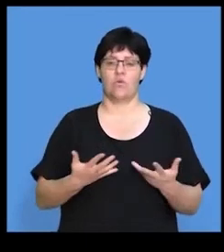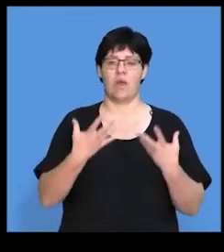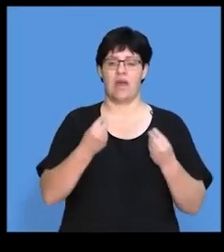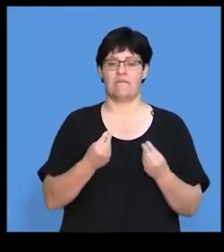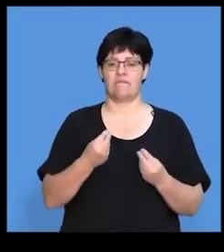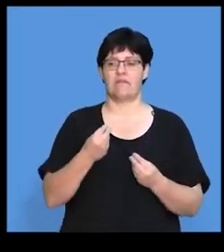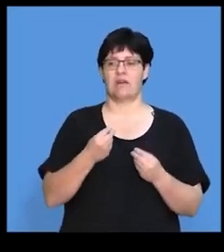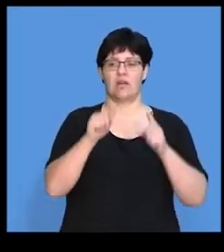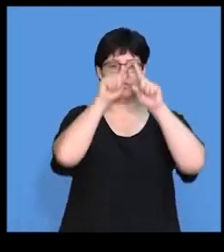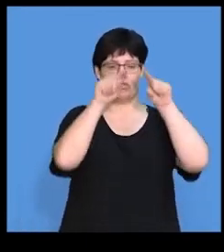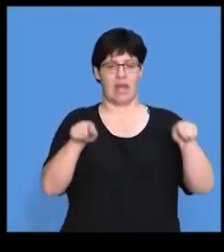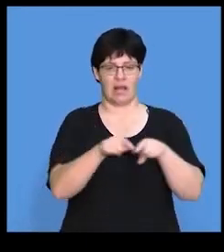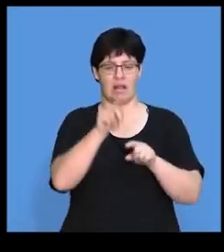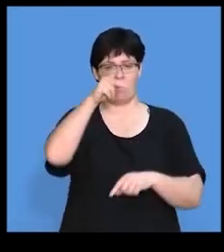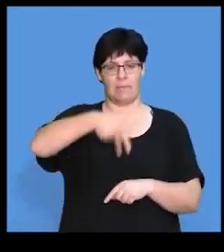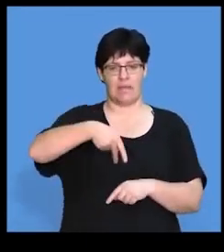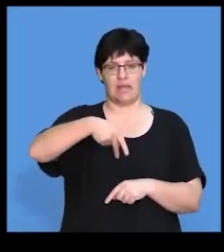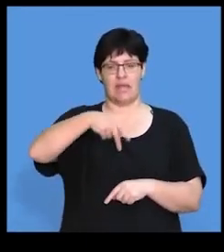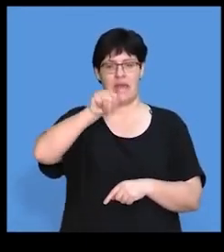right, so I've got in triangle